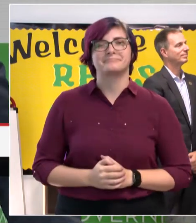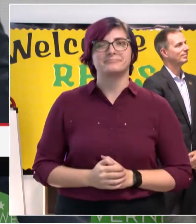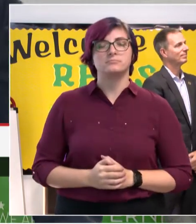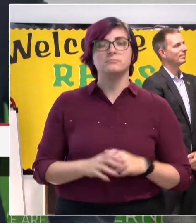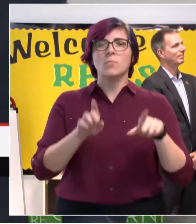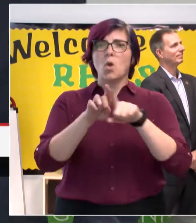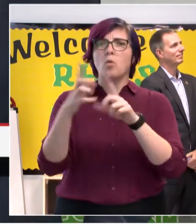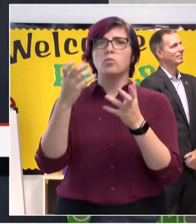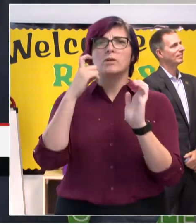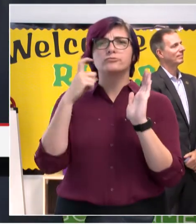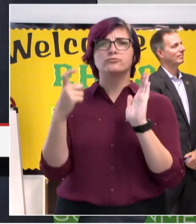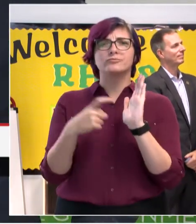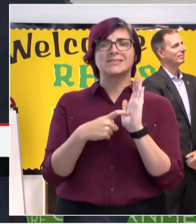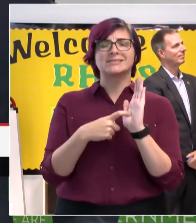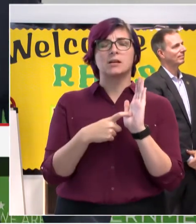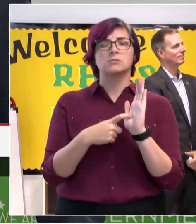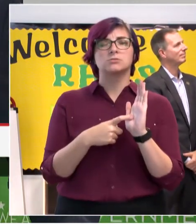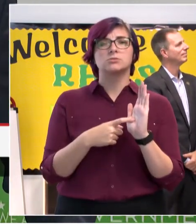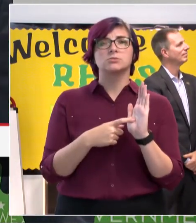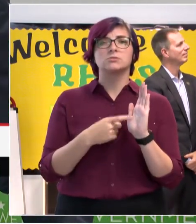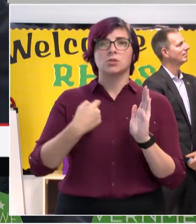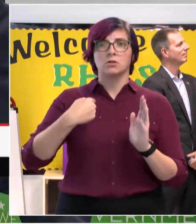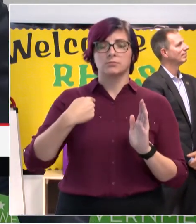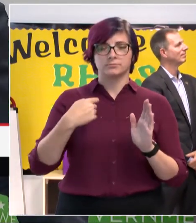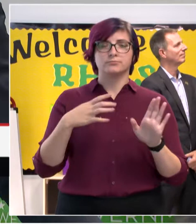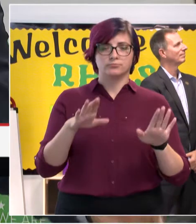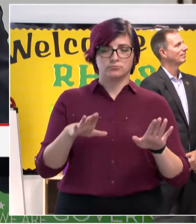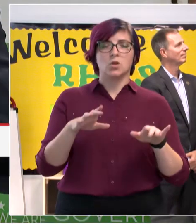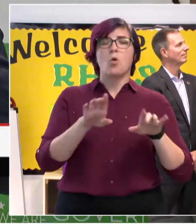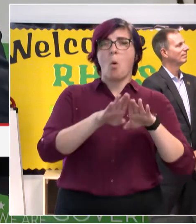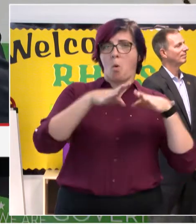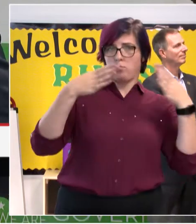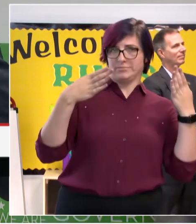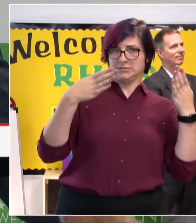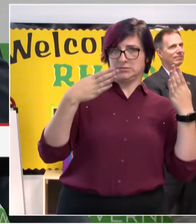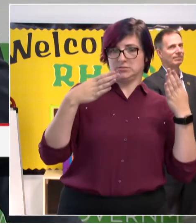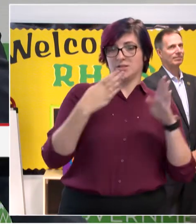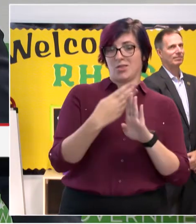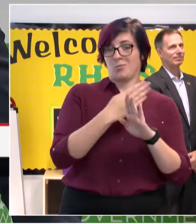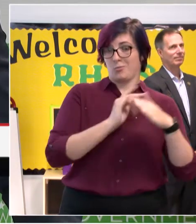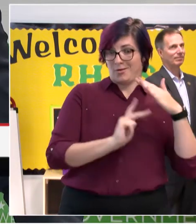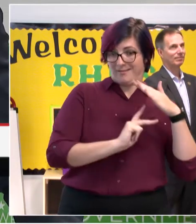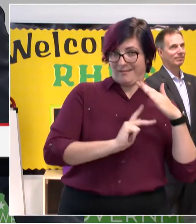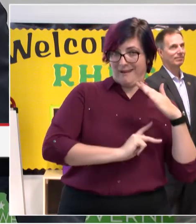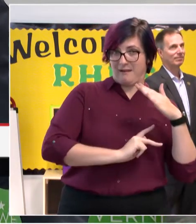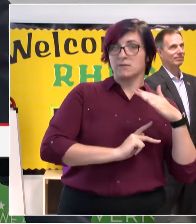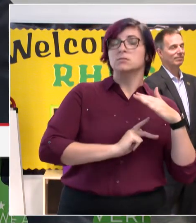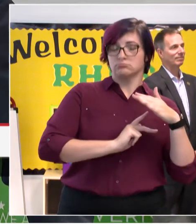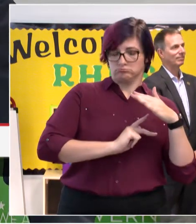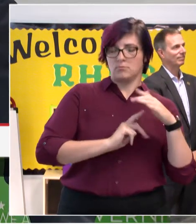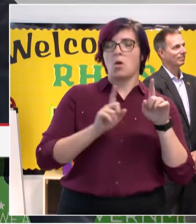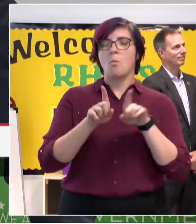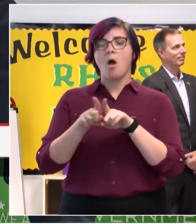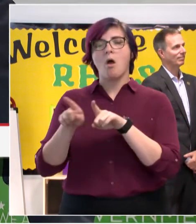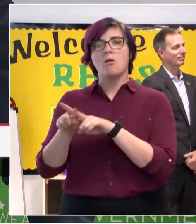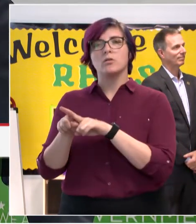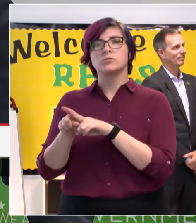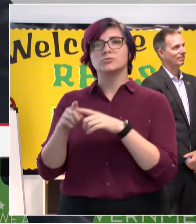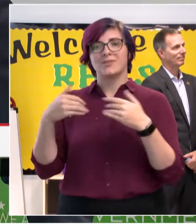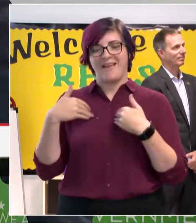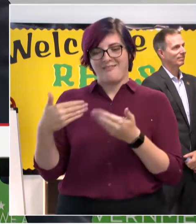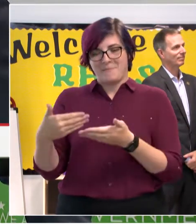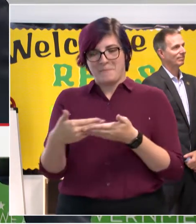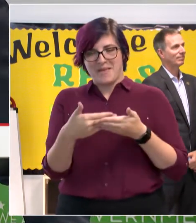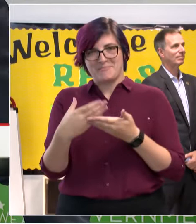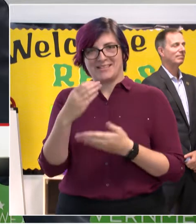I also want to recognize that we are, in addition to opening our pre-K seats, we also have our infants and toddlers that are